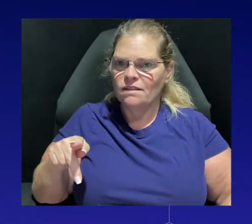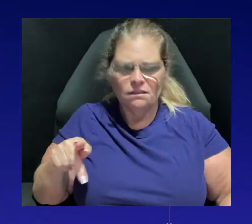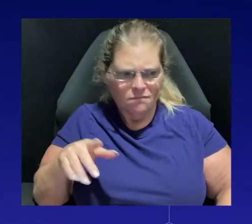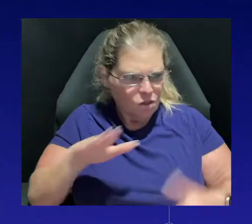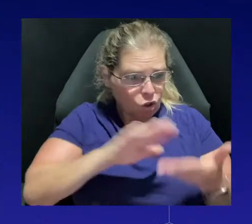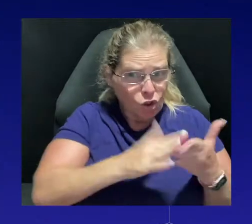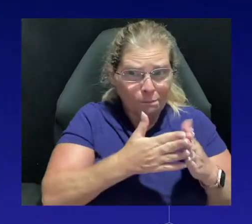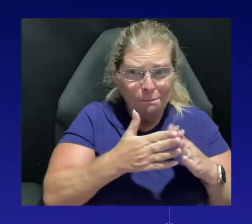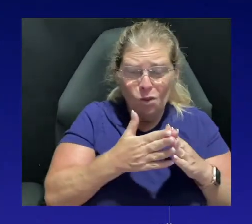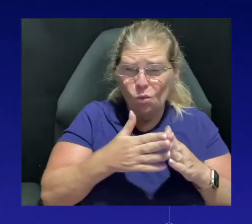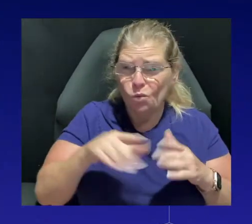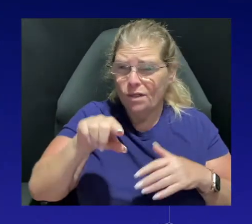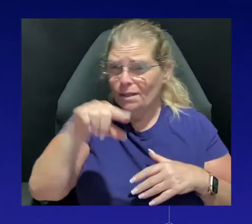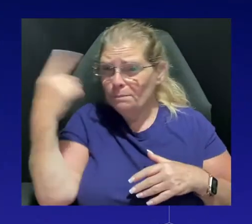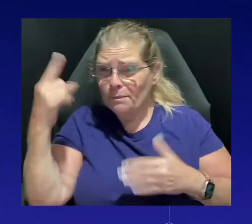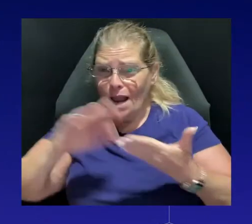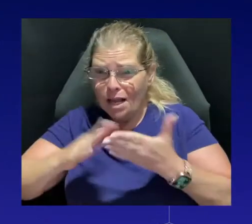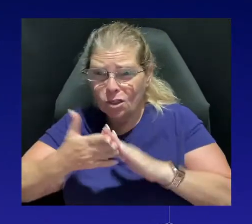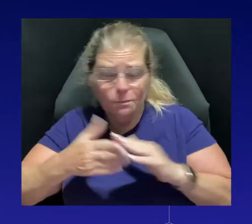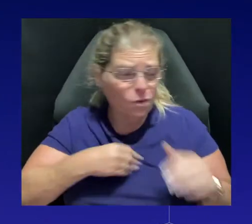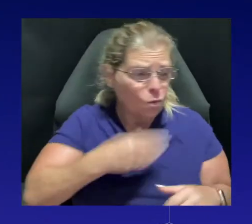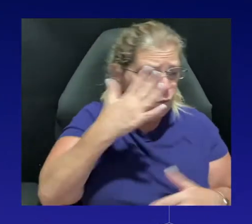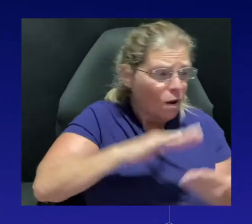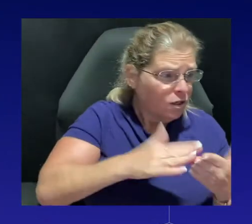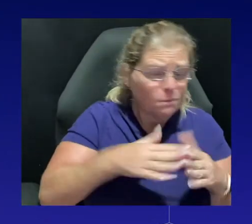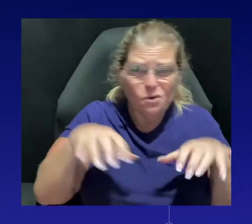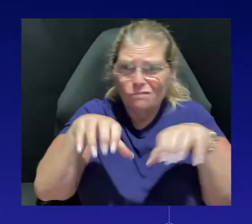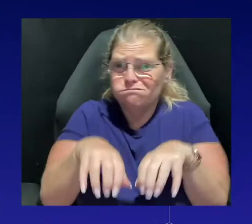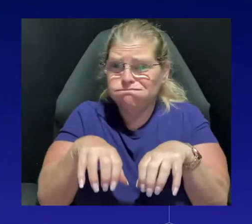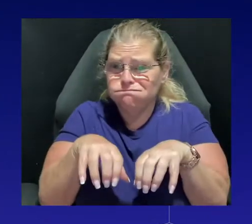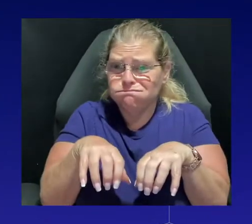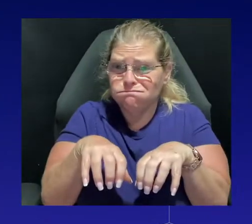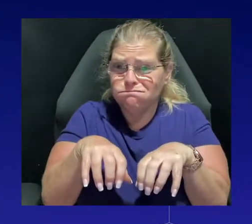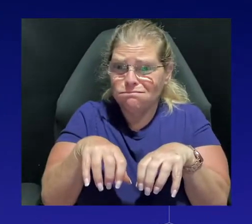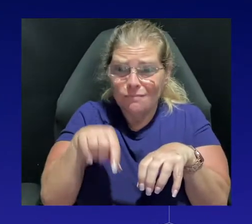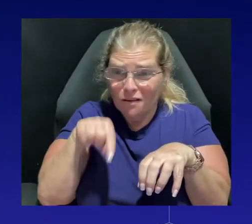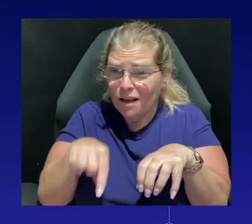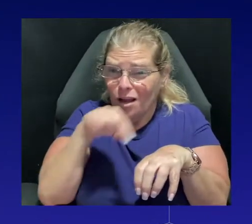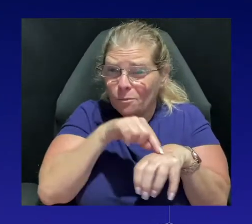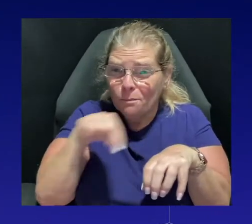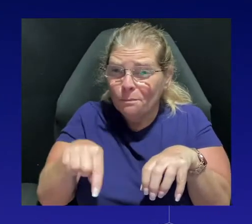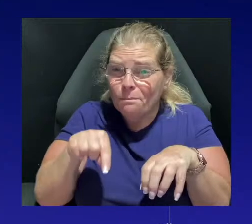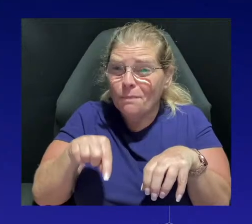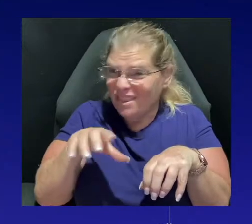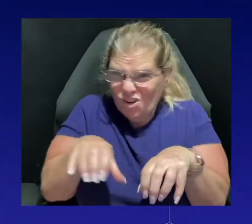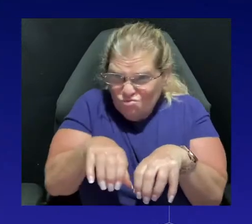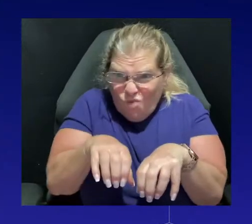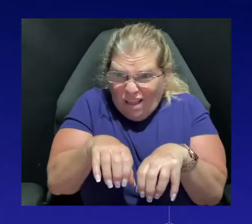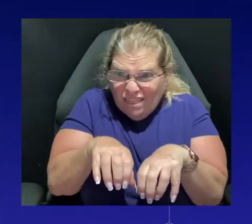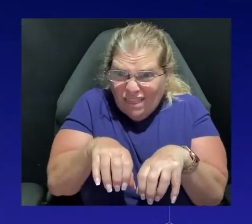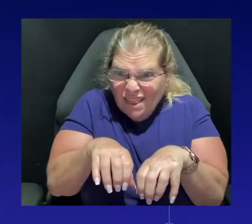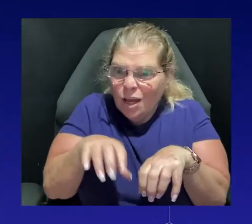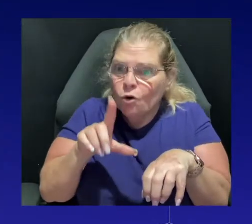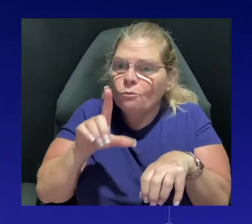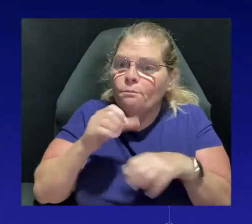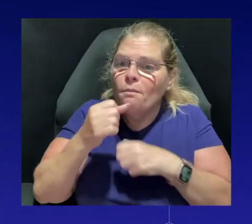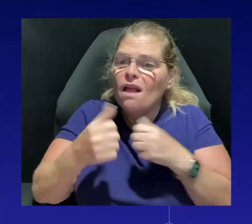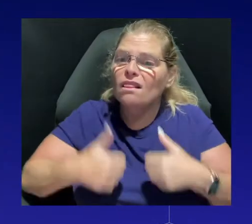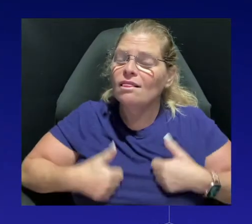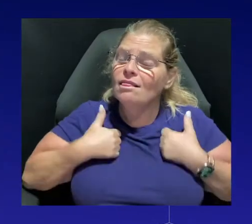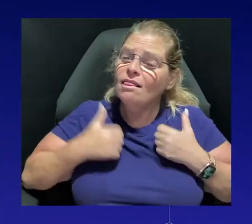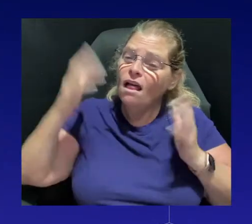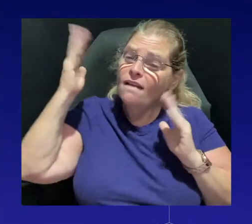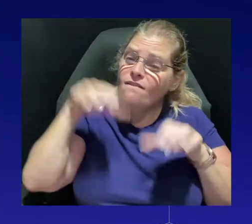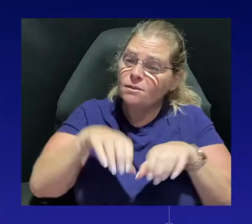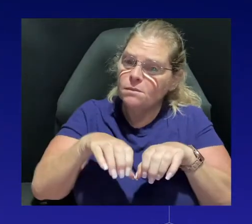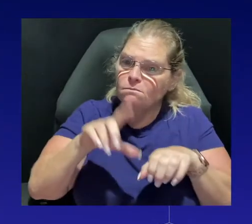Black community and white communities of Philadelphia can have 20-year lifespan difference. And so what they proposed was an